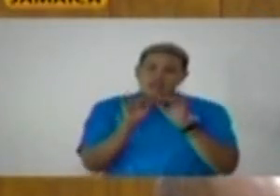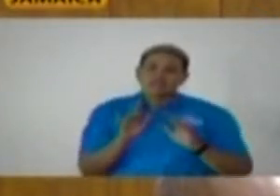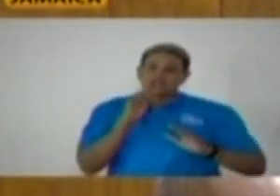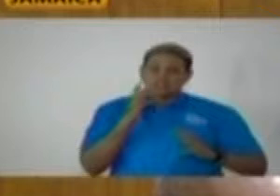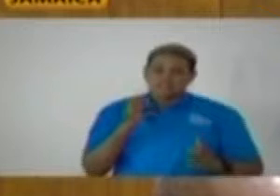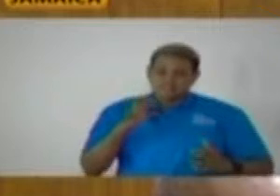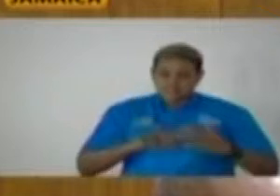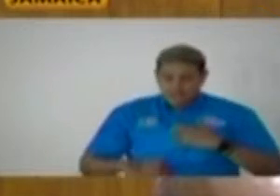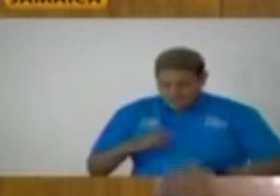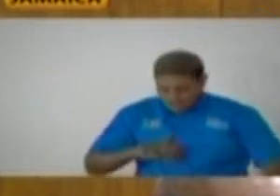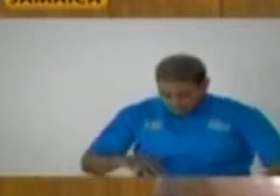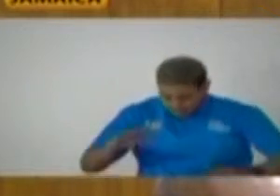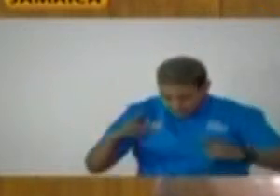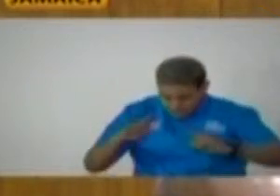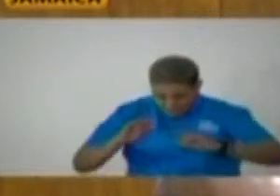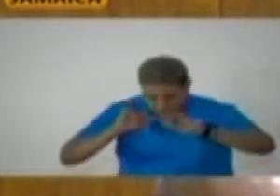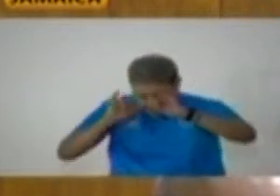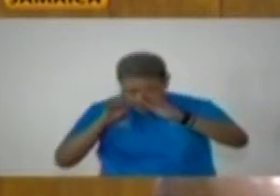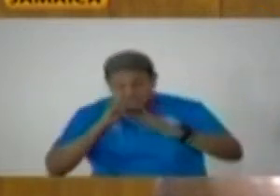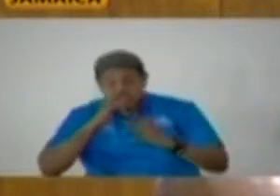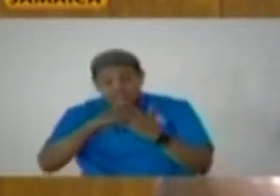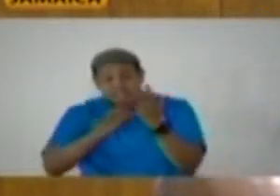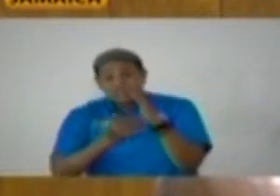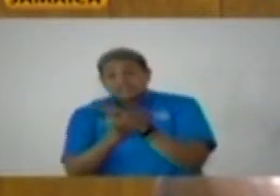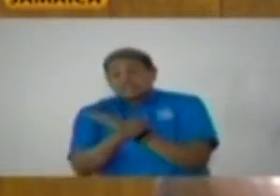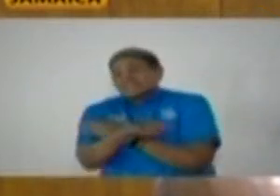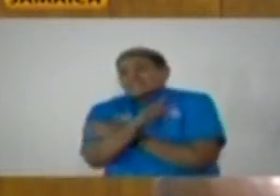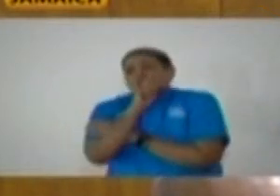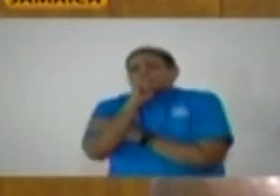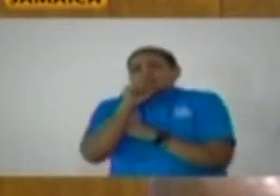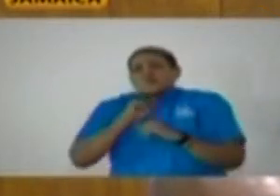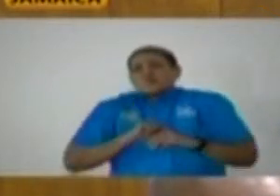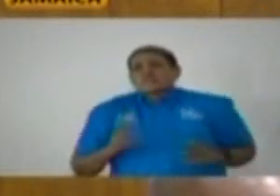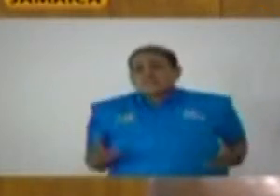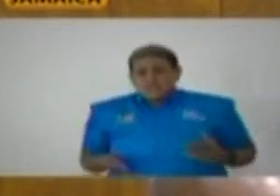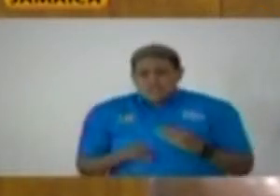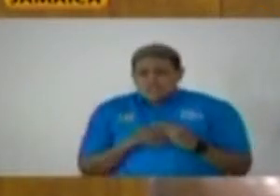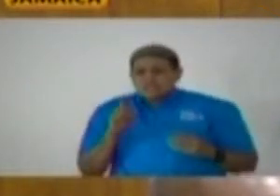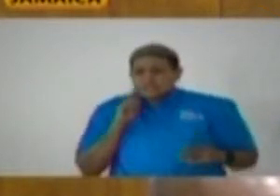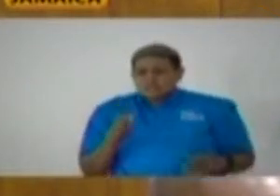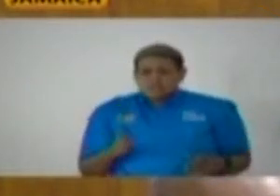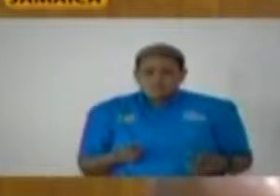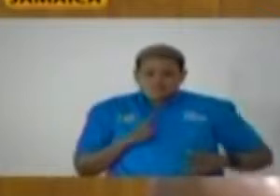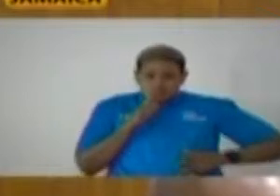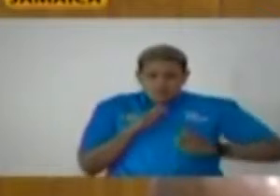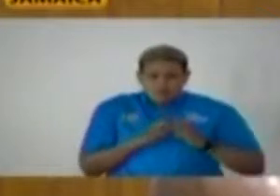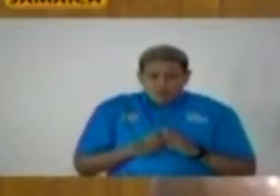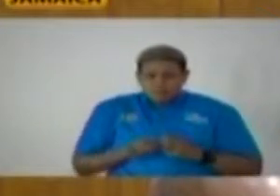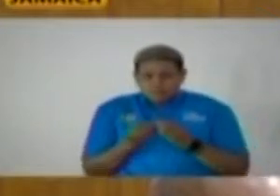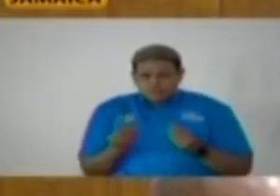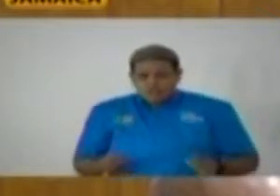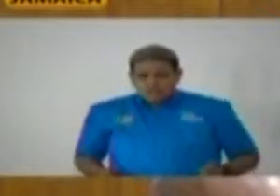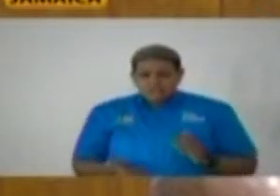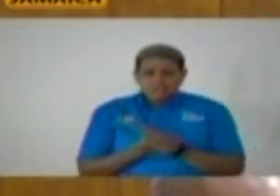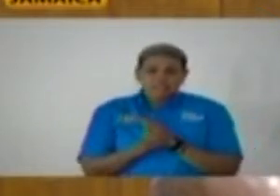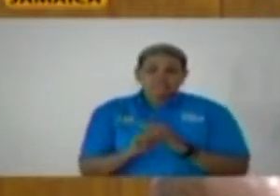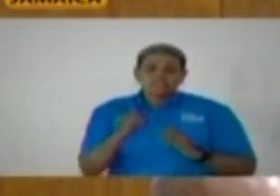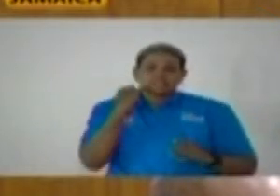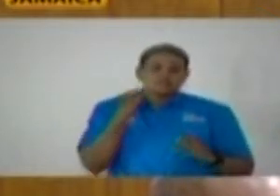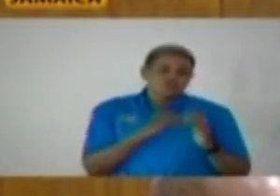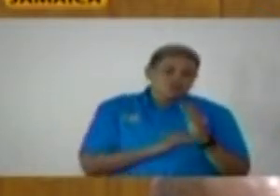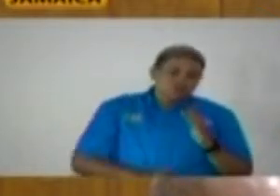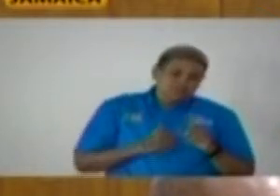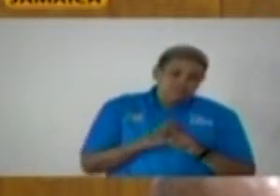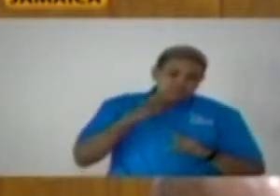skills. And engineering design skills really are also an offshoot of really problem solving skills. If students